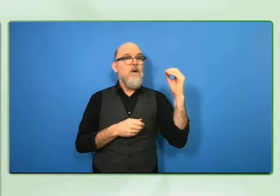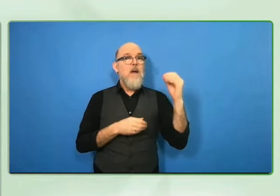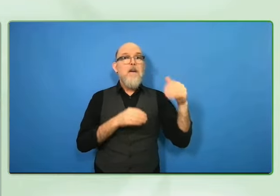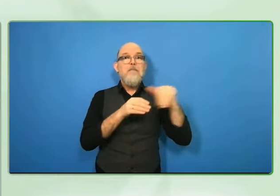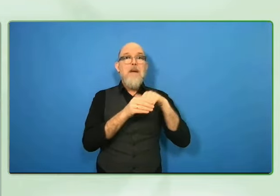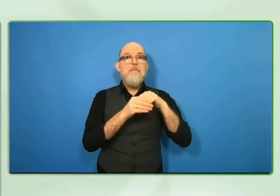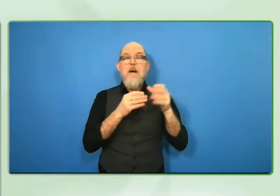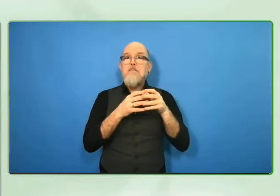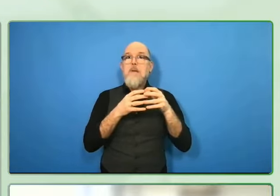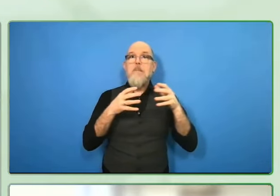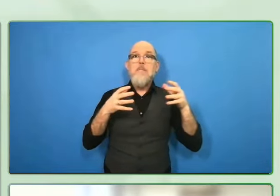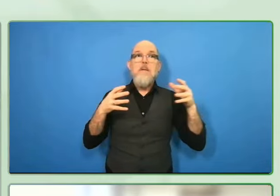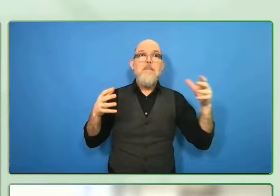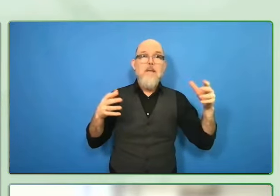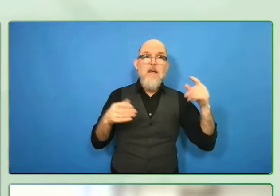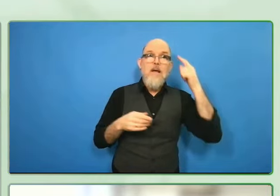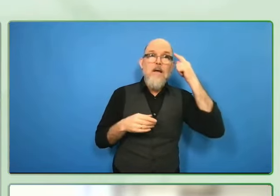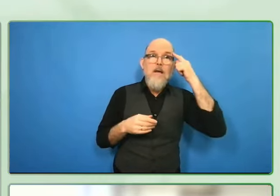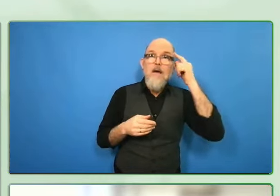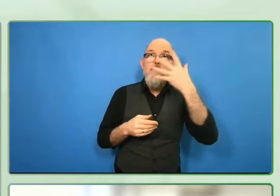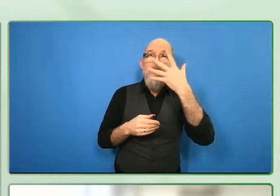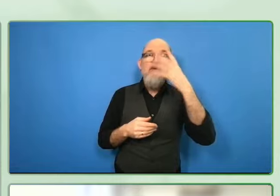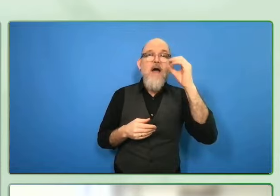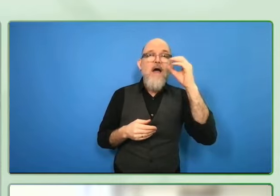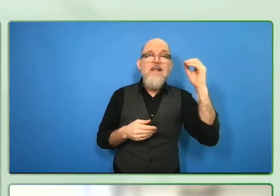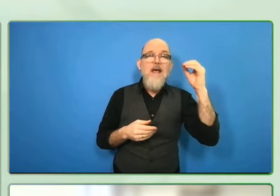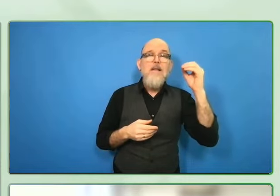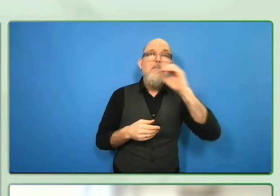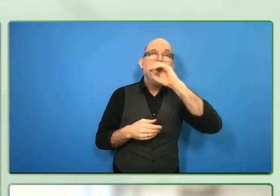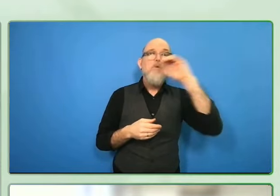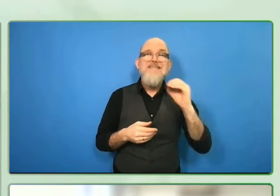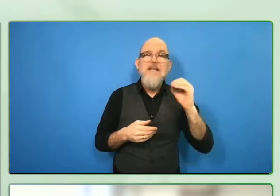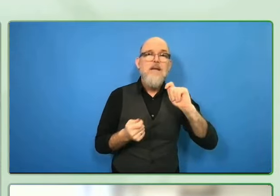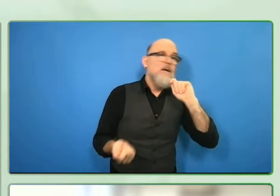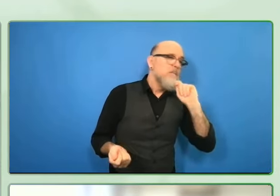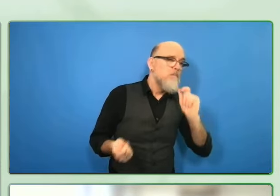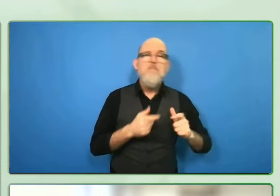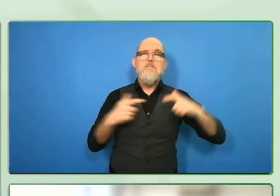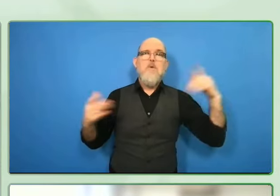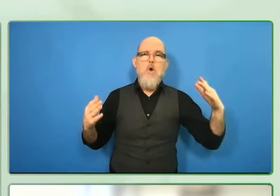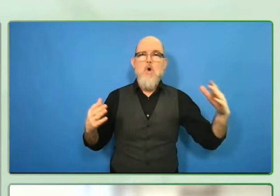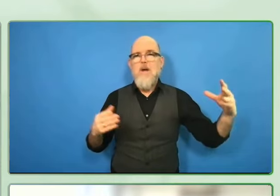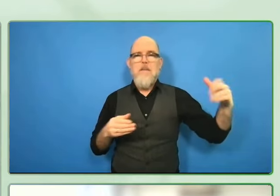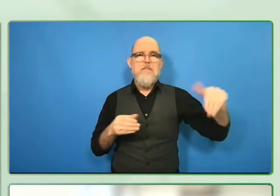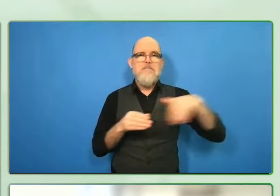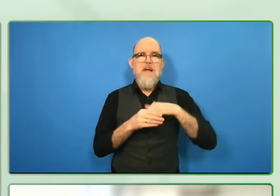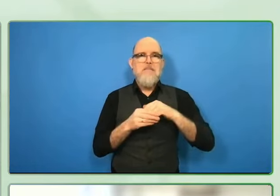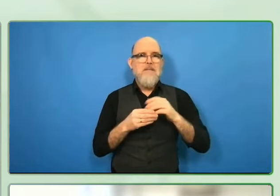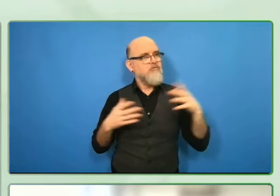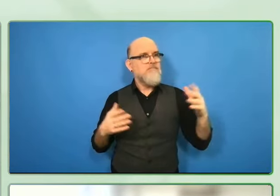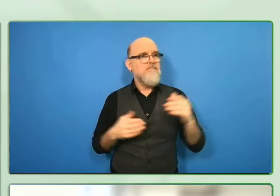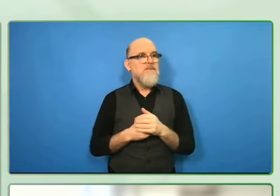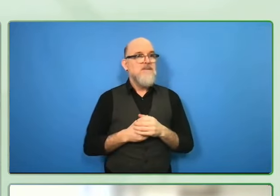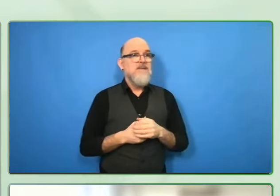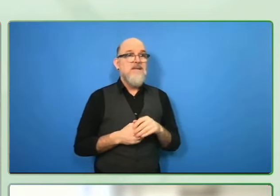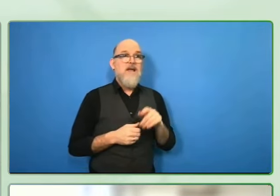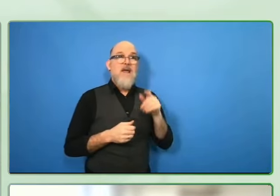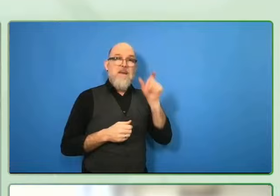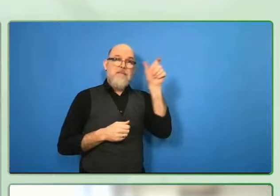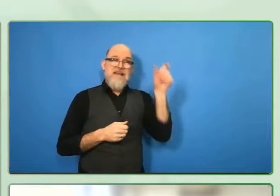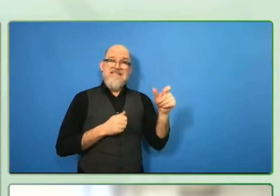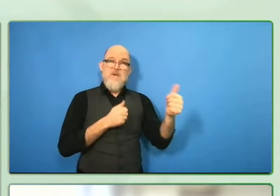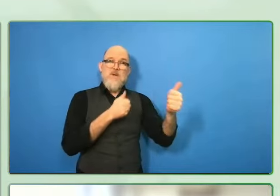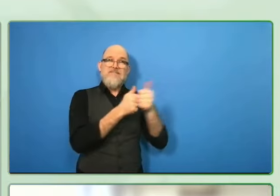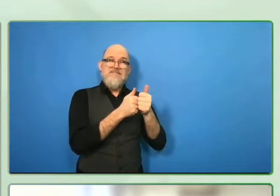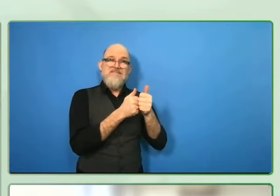you, Susan. And since this guide is designed precisely for someone like Jean, who's leading disability employee networks as